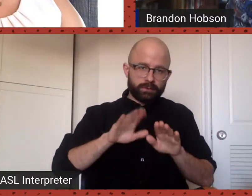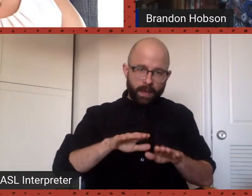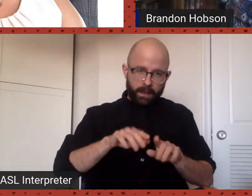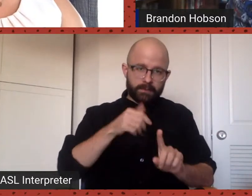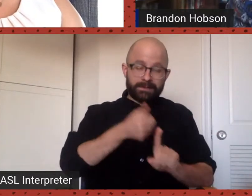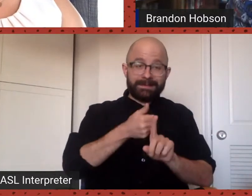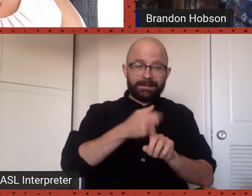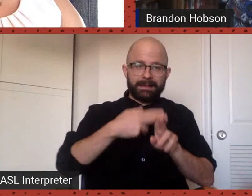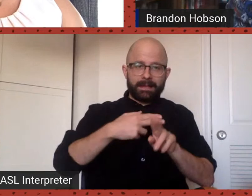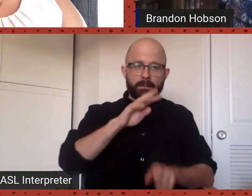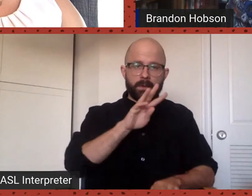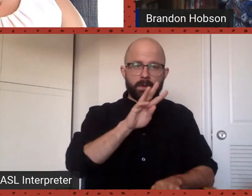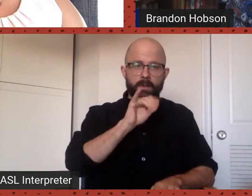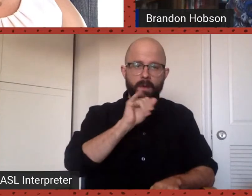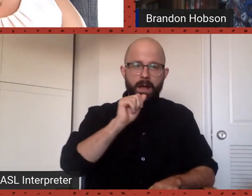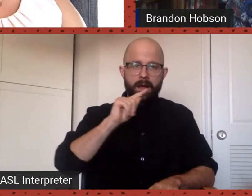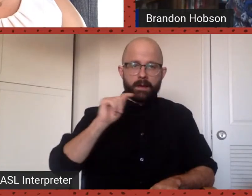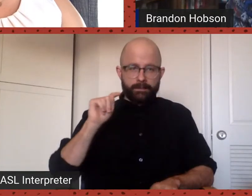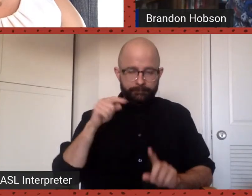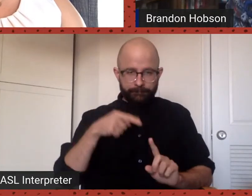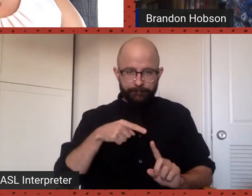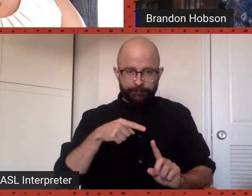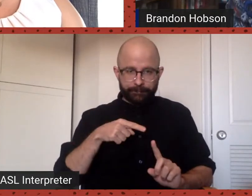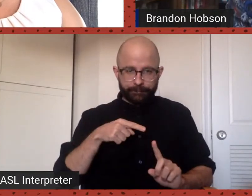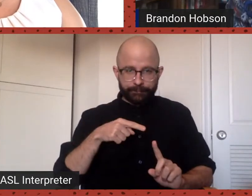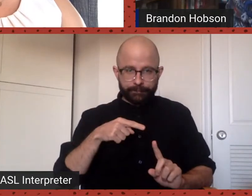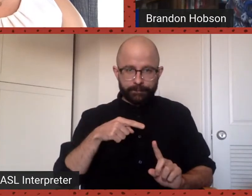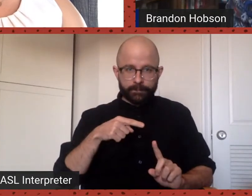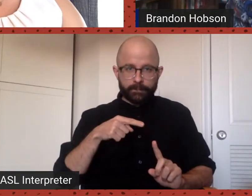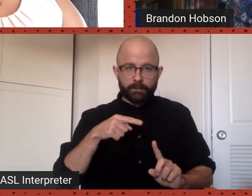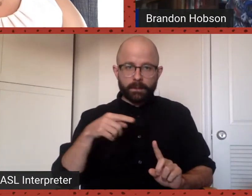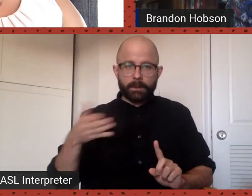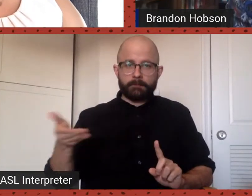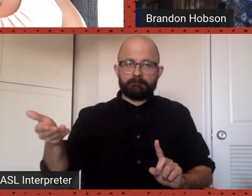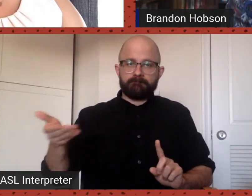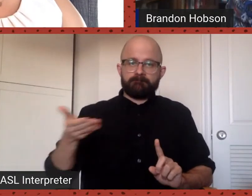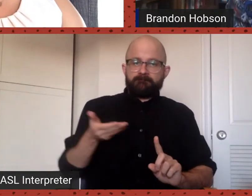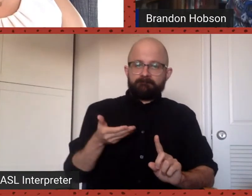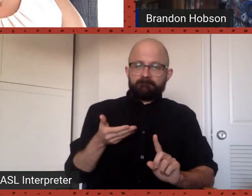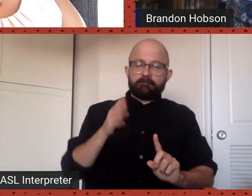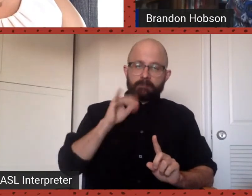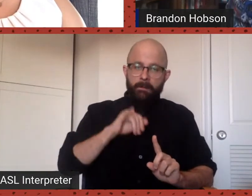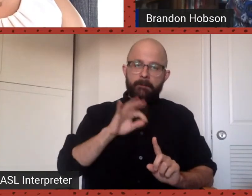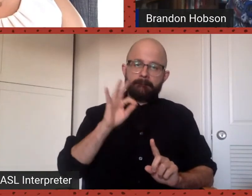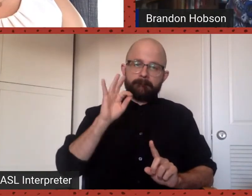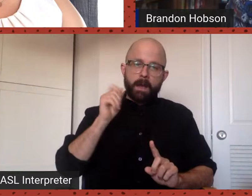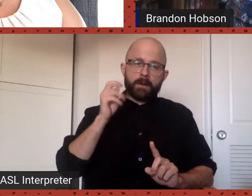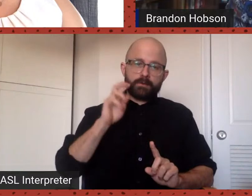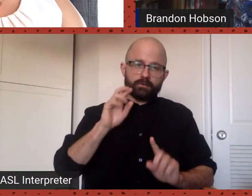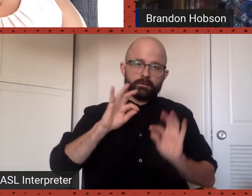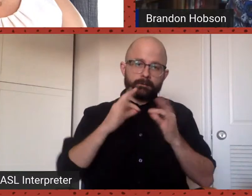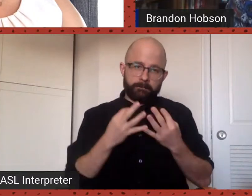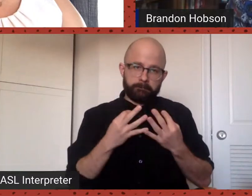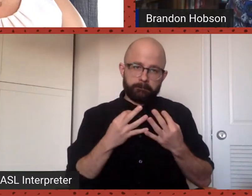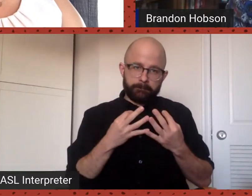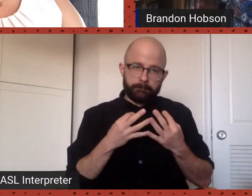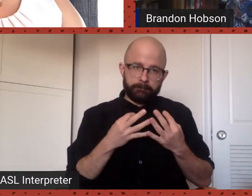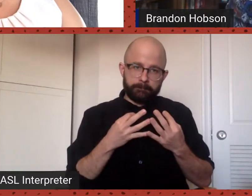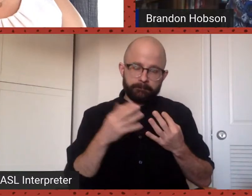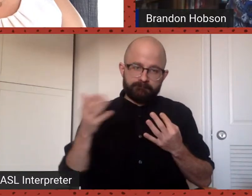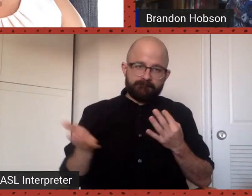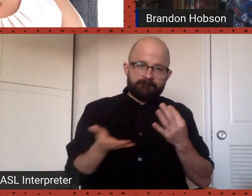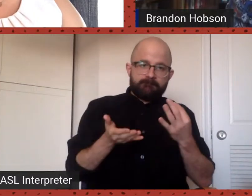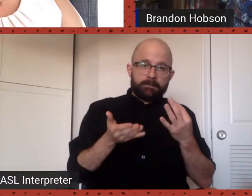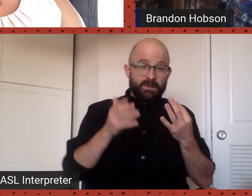who is being taken in by a foster family, and so that's a question